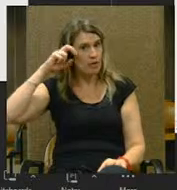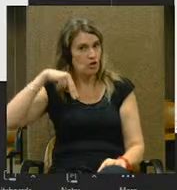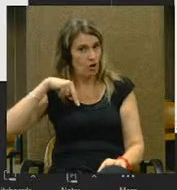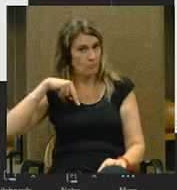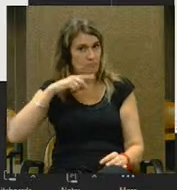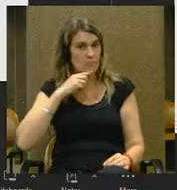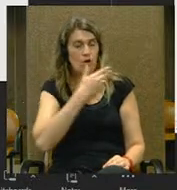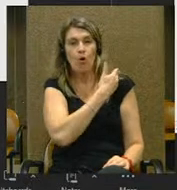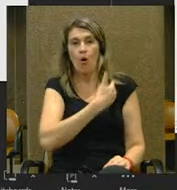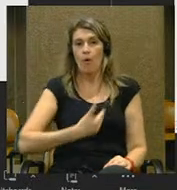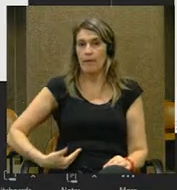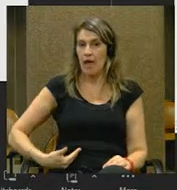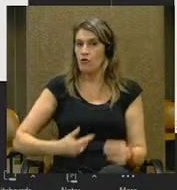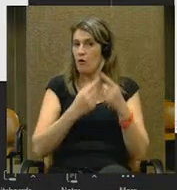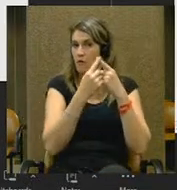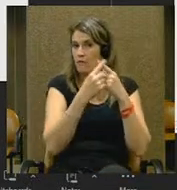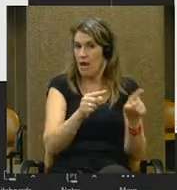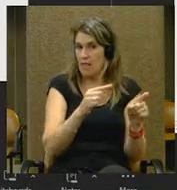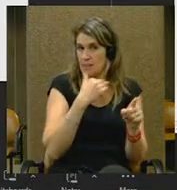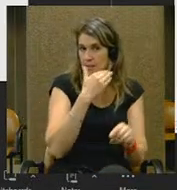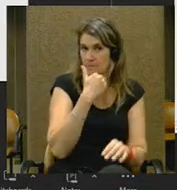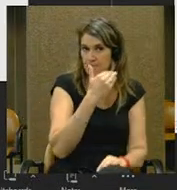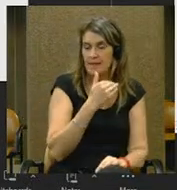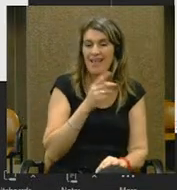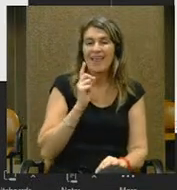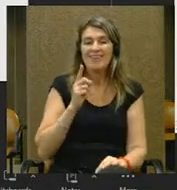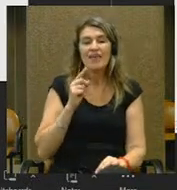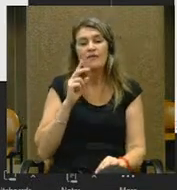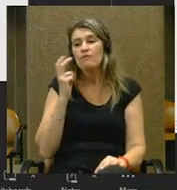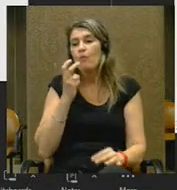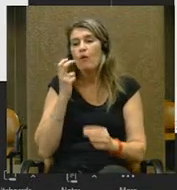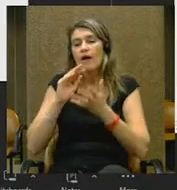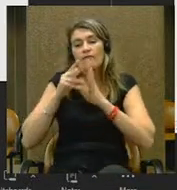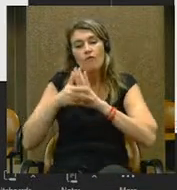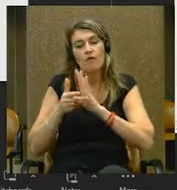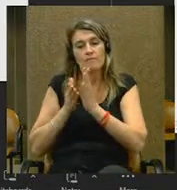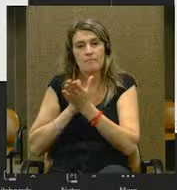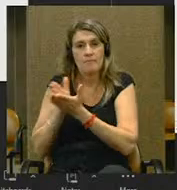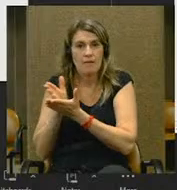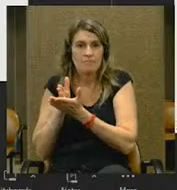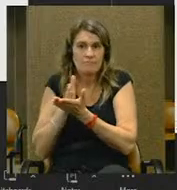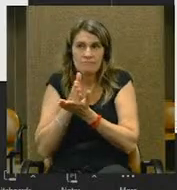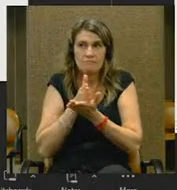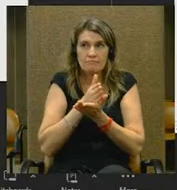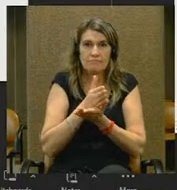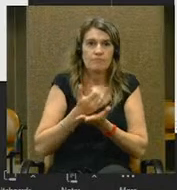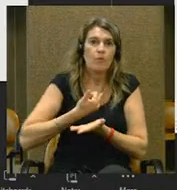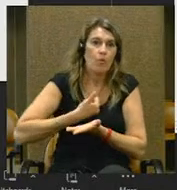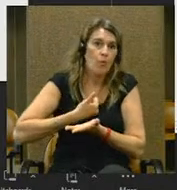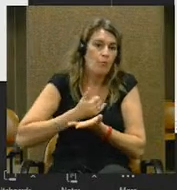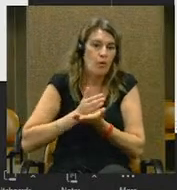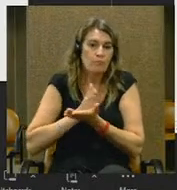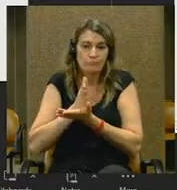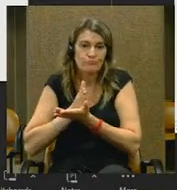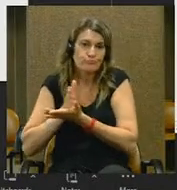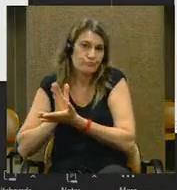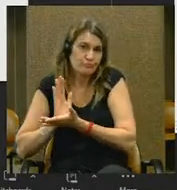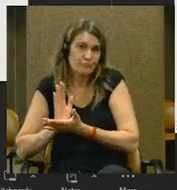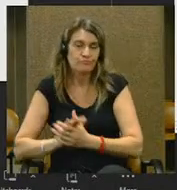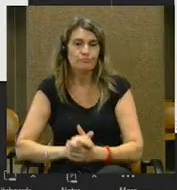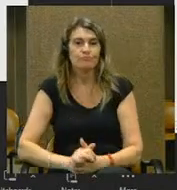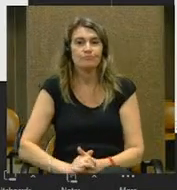alternatives by providing drugs to people that have no quantity, composition, and purity.